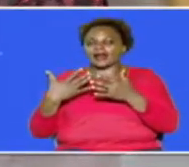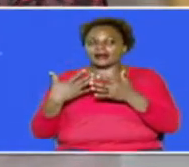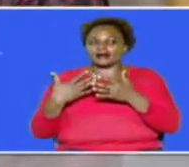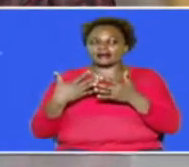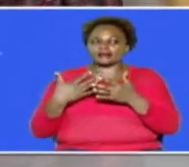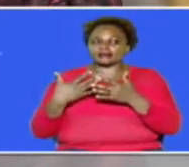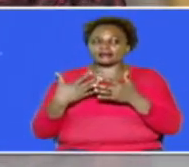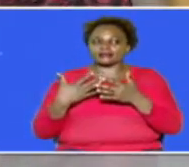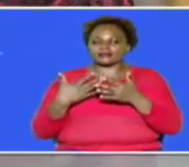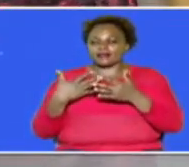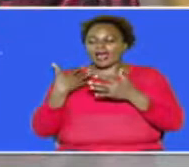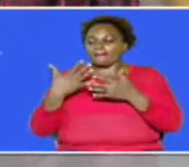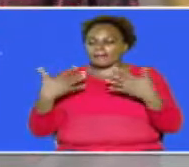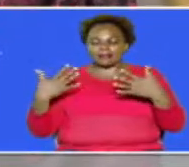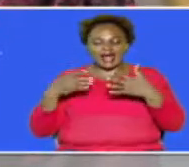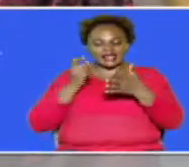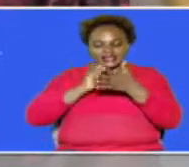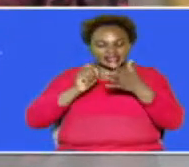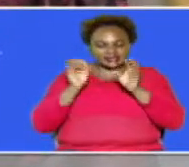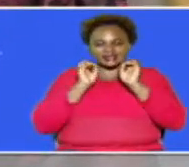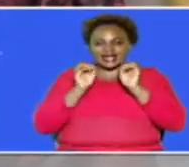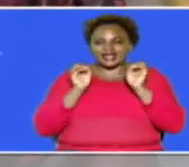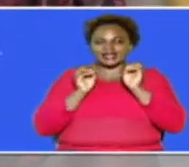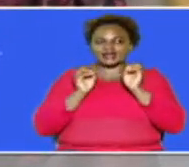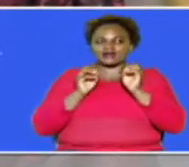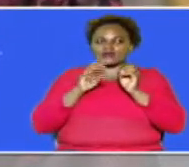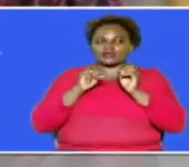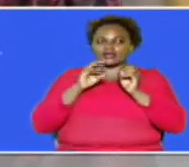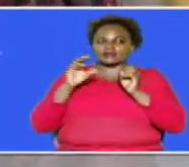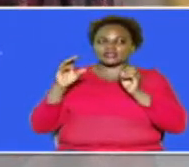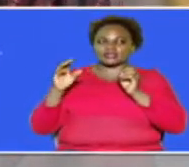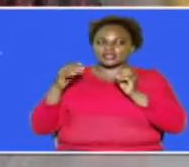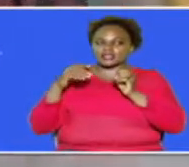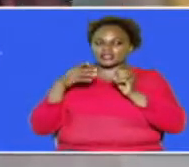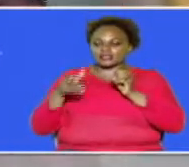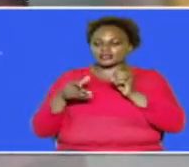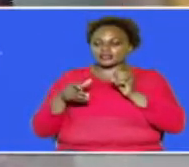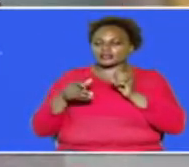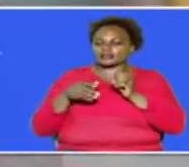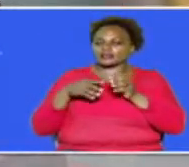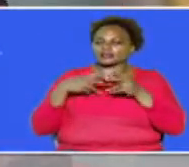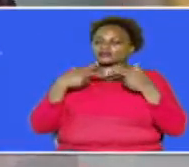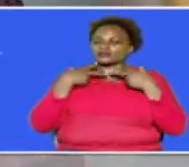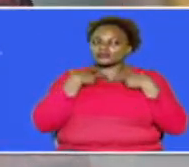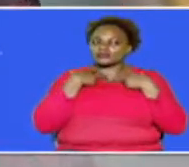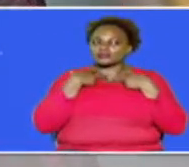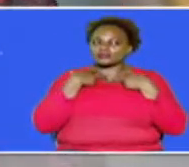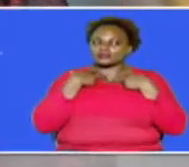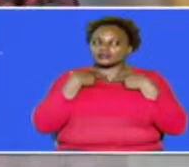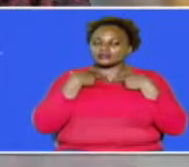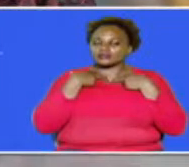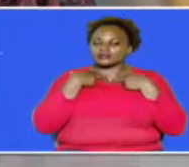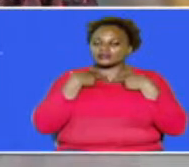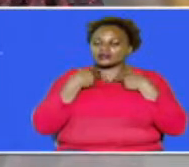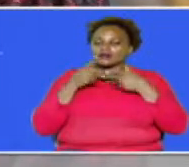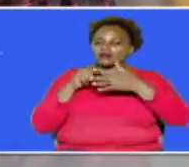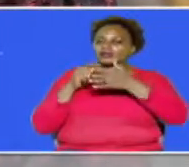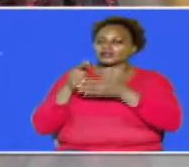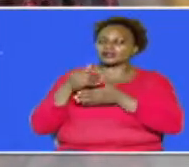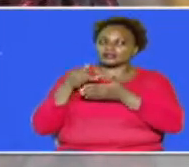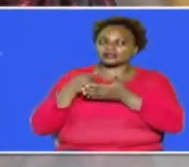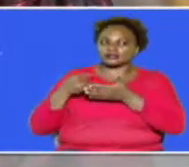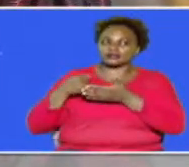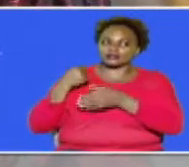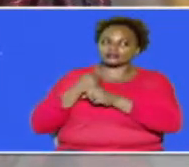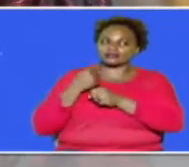Did he sign a blank piece of paper? A blank piece of paper with my Maendeleo chap written here. I whispered, what is going on? Then I was told, you don't worry, sign it. We are